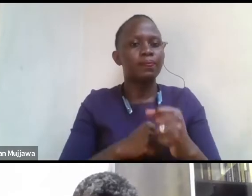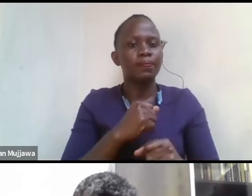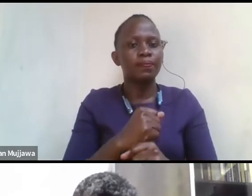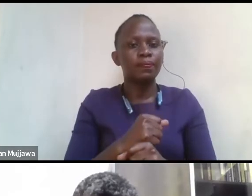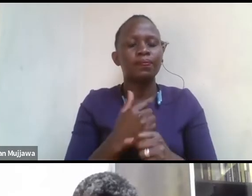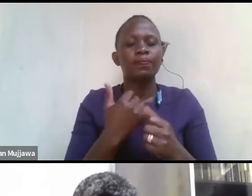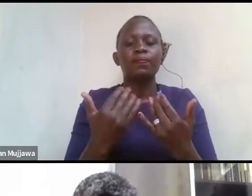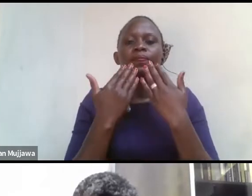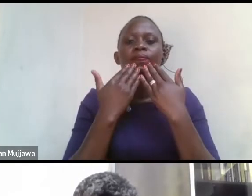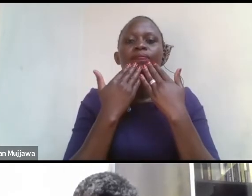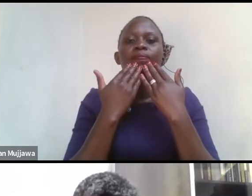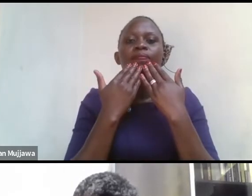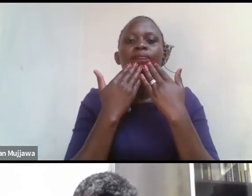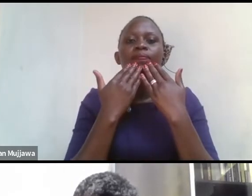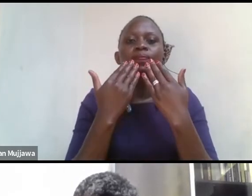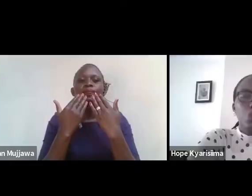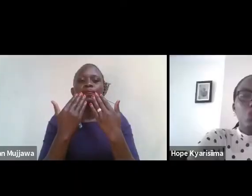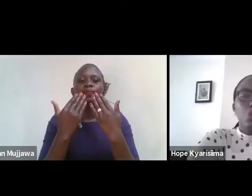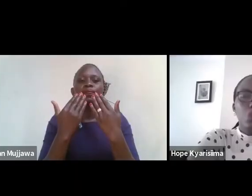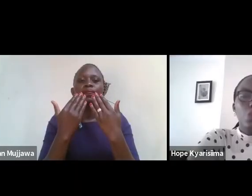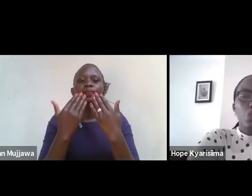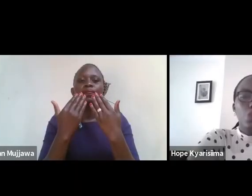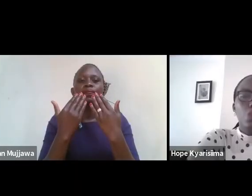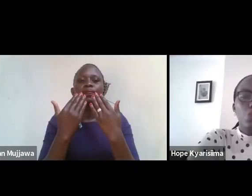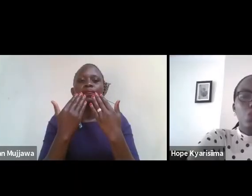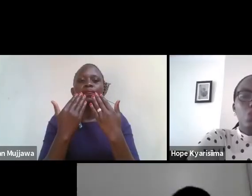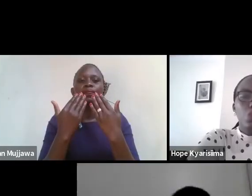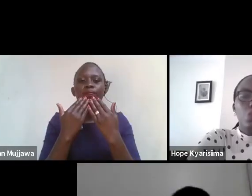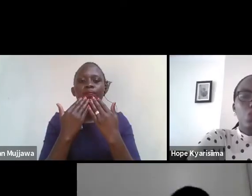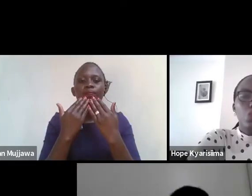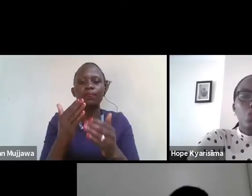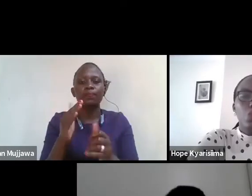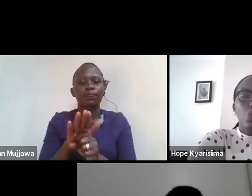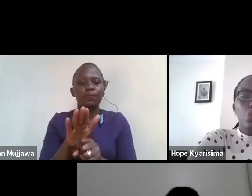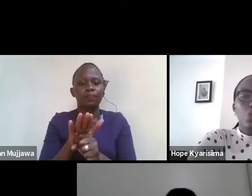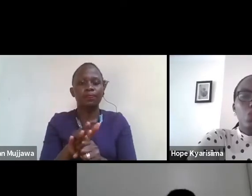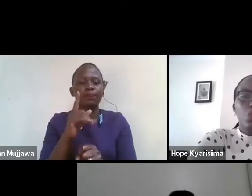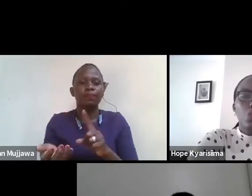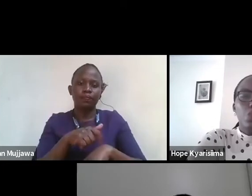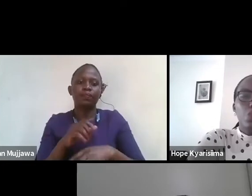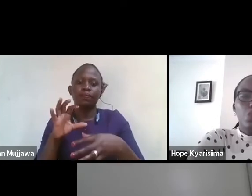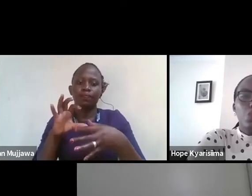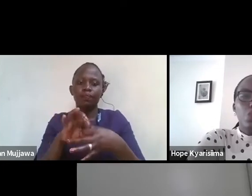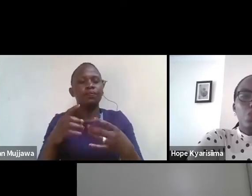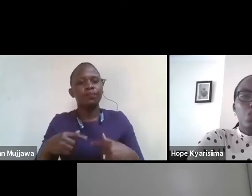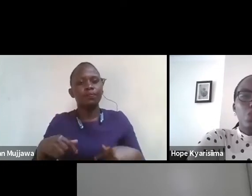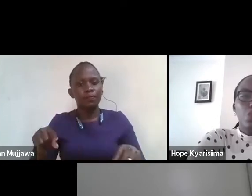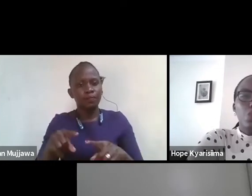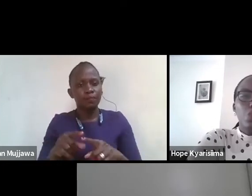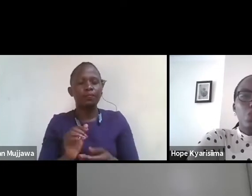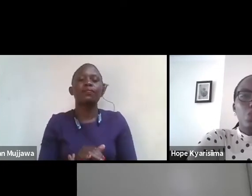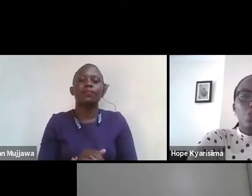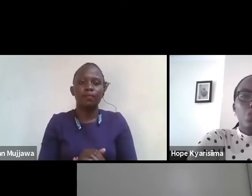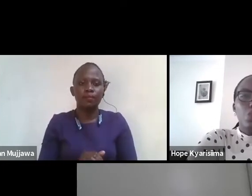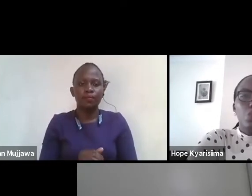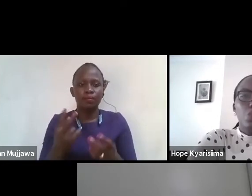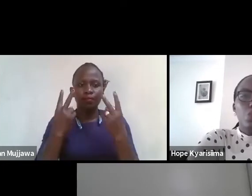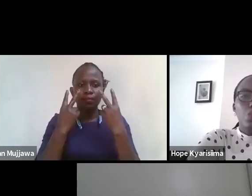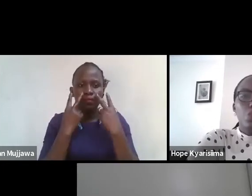much for sparing time to join us. Just looking at